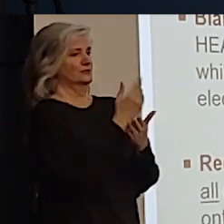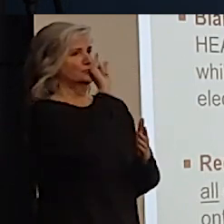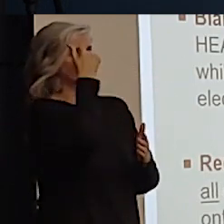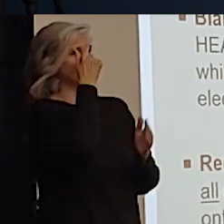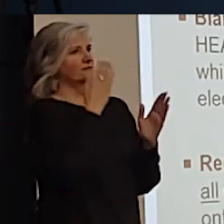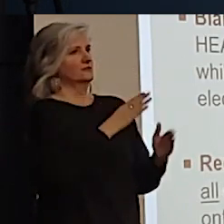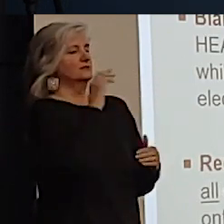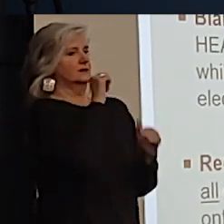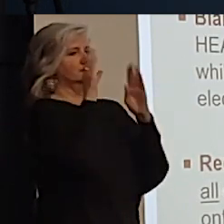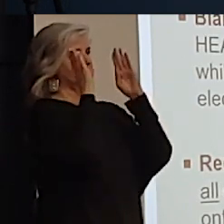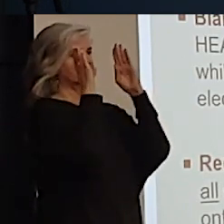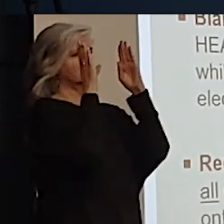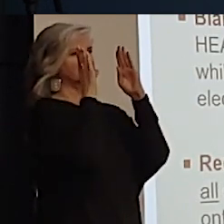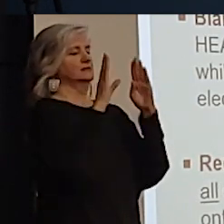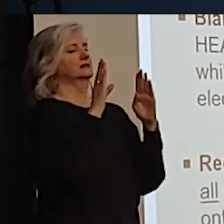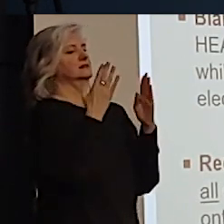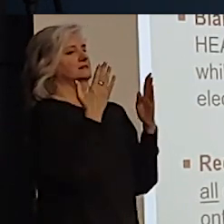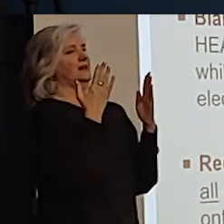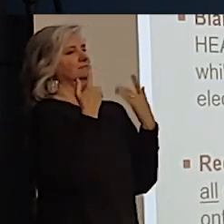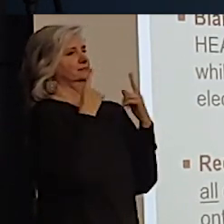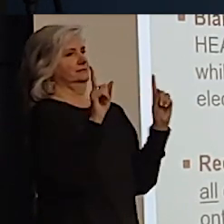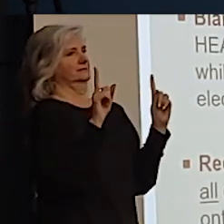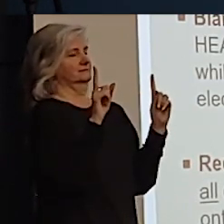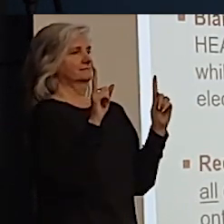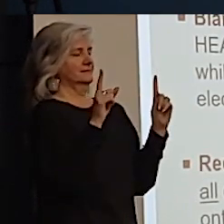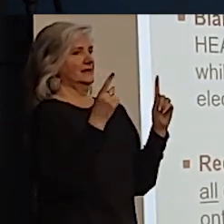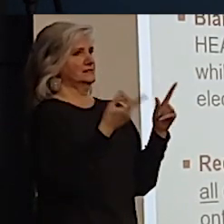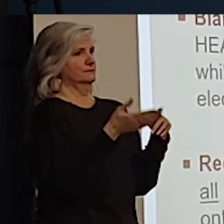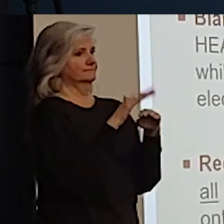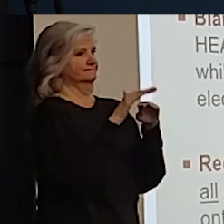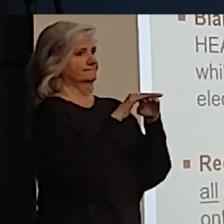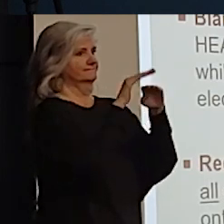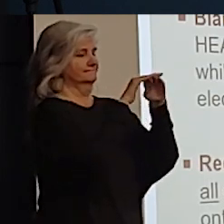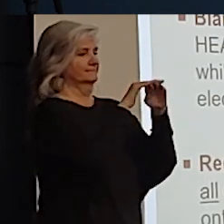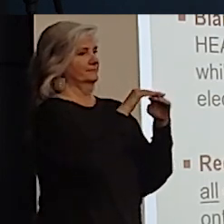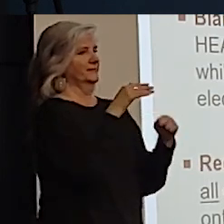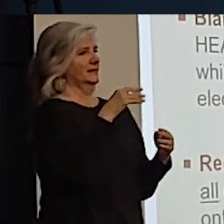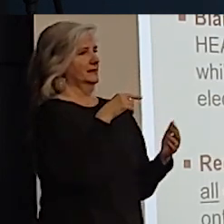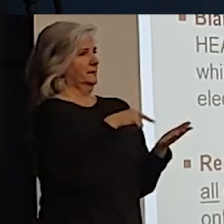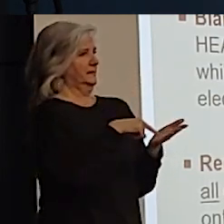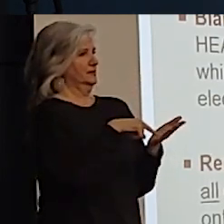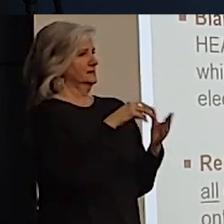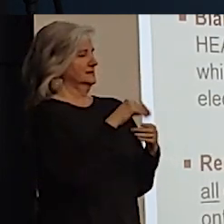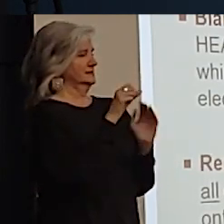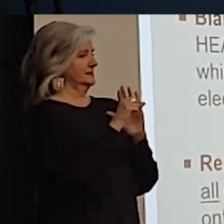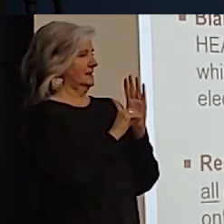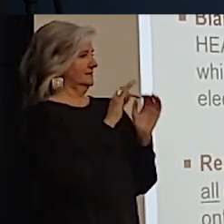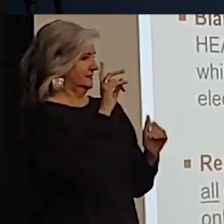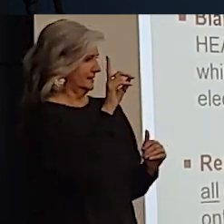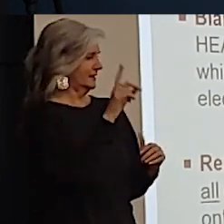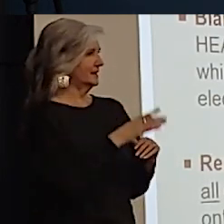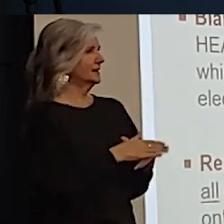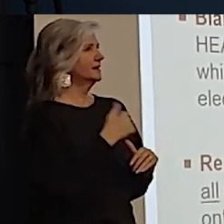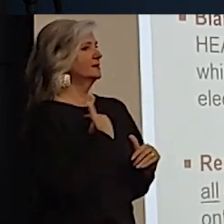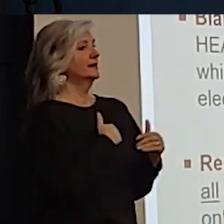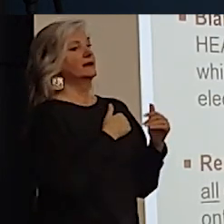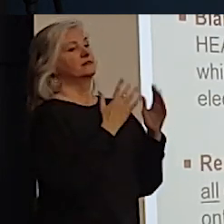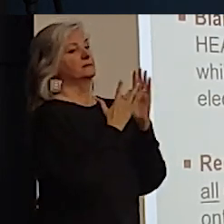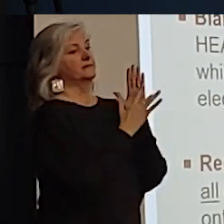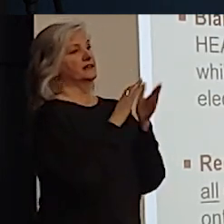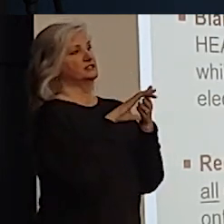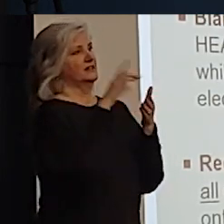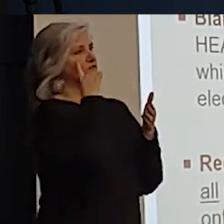wasn't paying attention, and they got it done, and that's driven up bills extraordinarily in the state of Indiana. We also have blank check for power